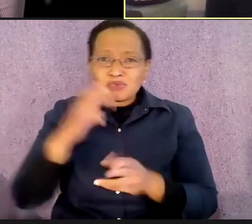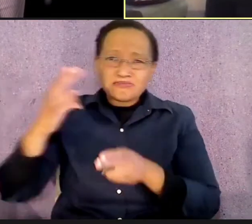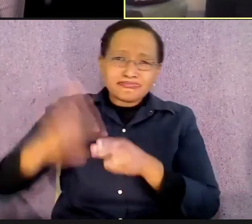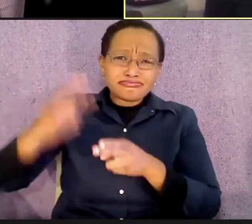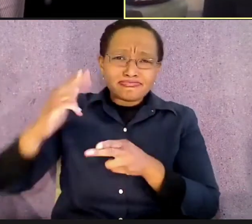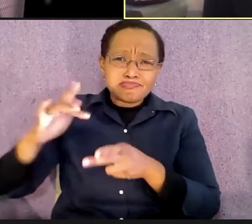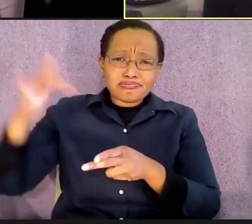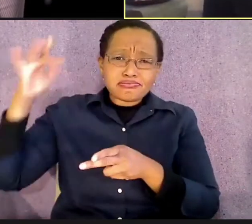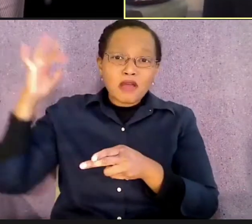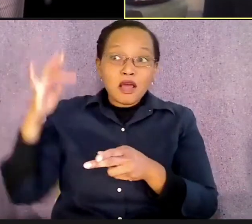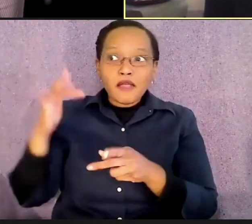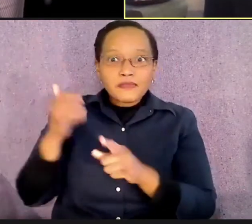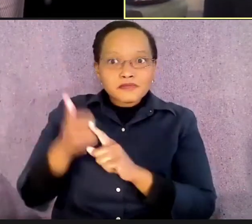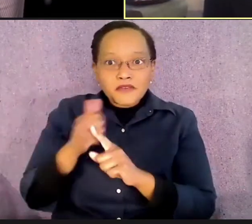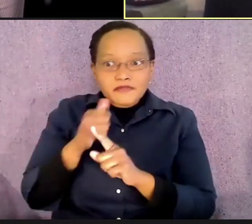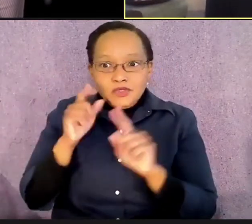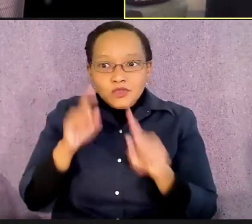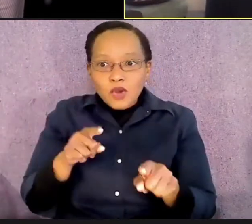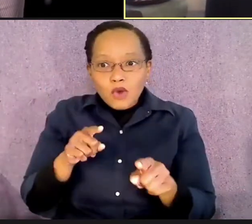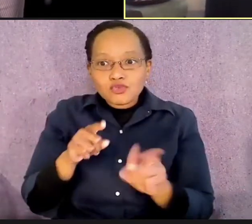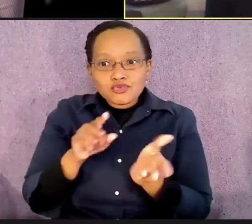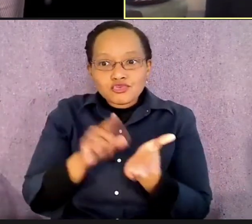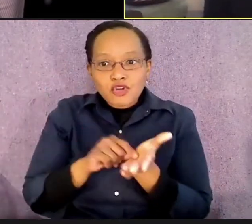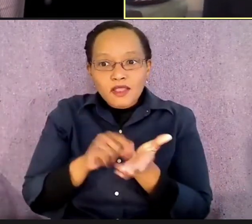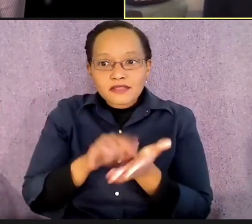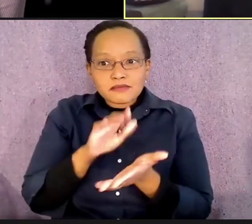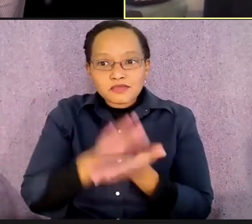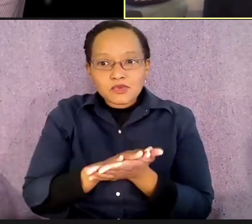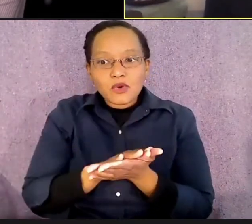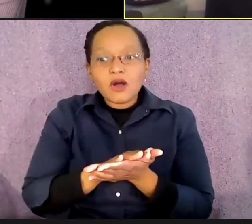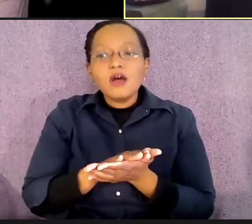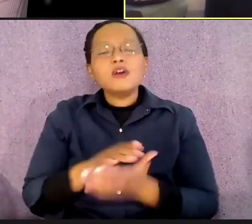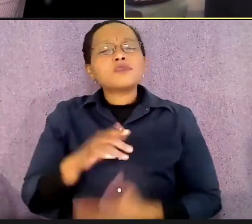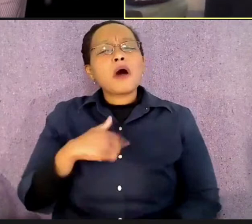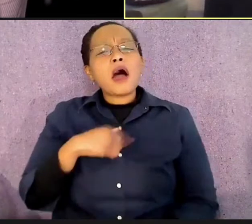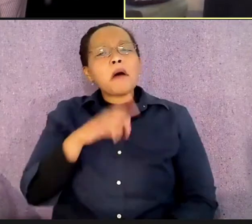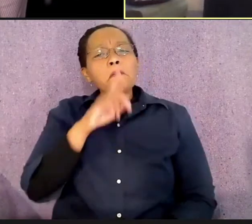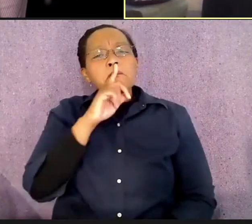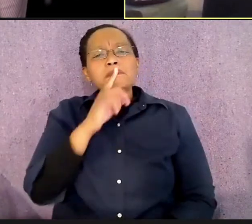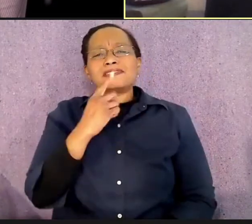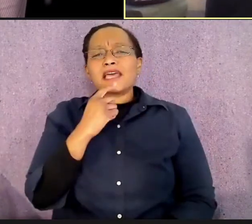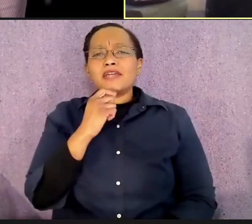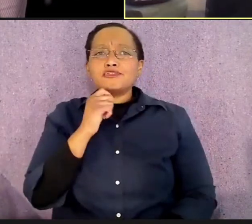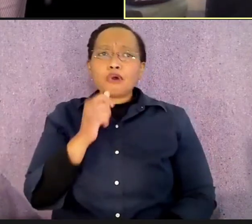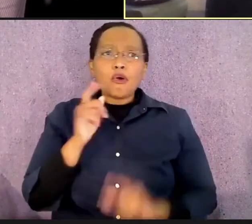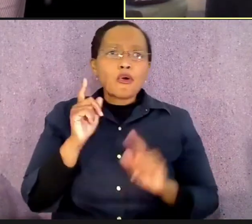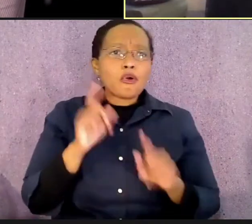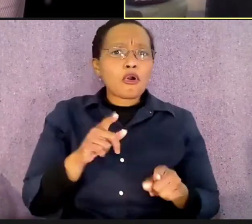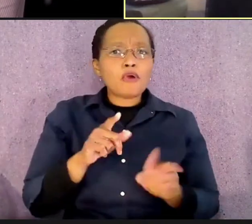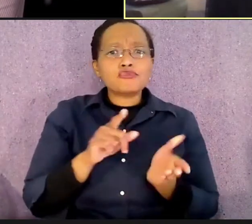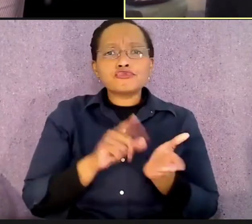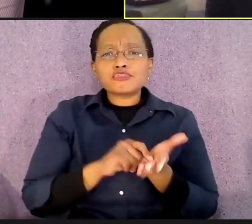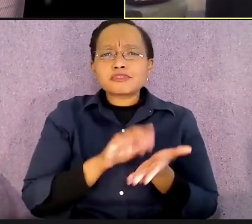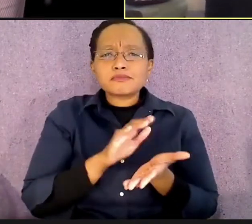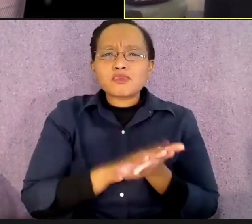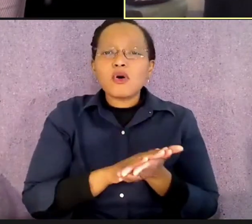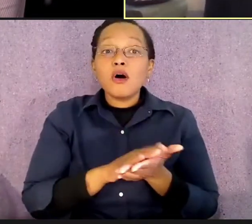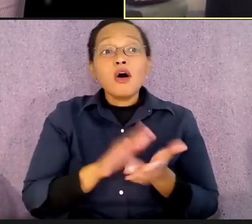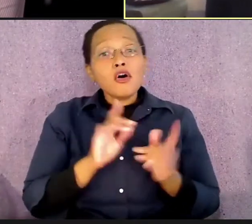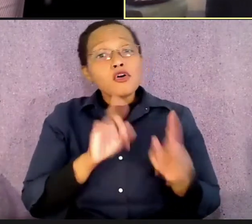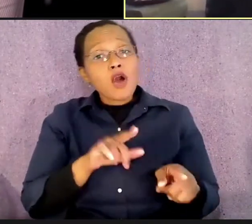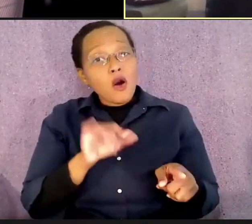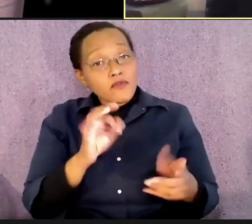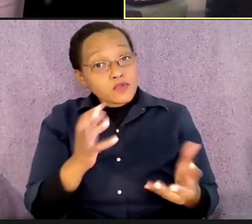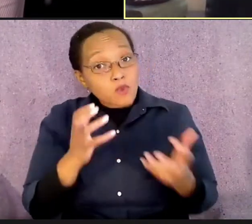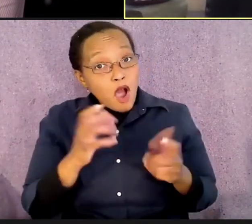So I think that and I'm not saying don't go to journalism school. I'm saying just figure out why you're there and make sure you're there for a reason. Because as the way the system